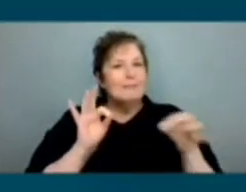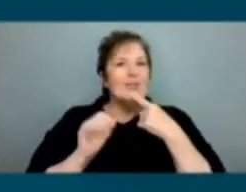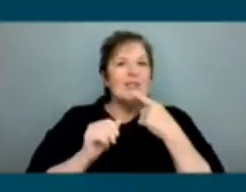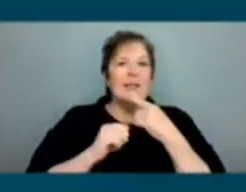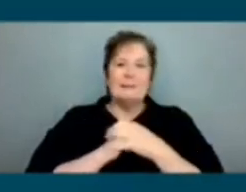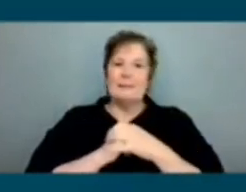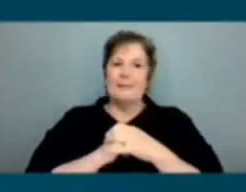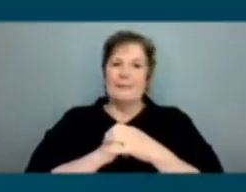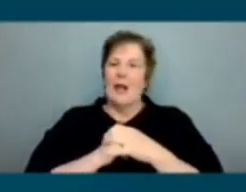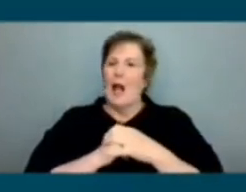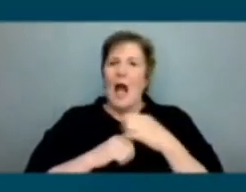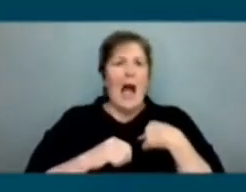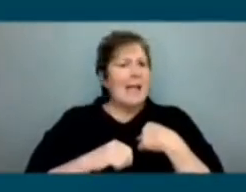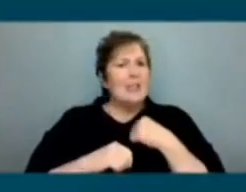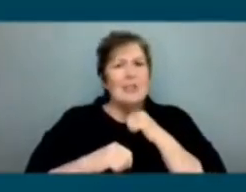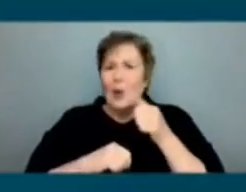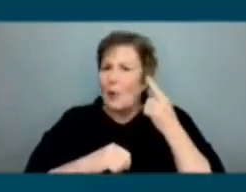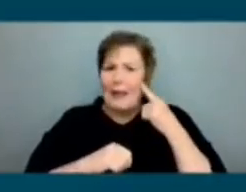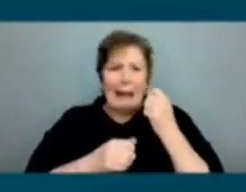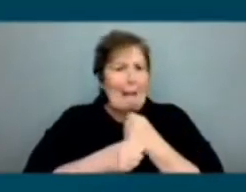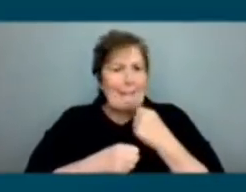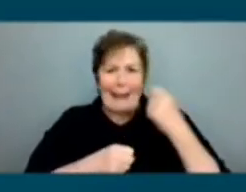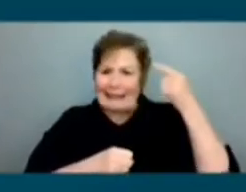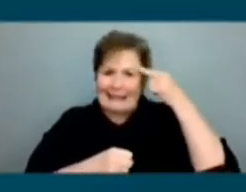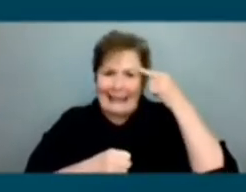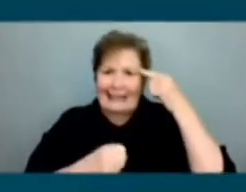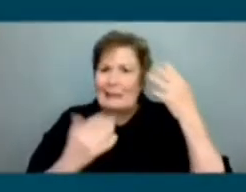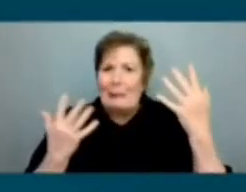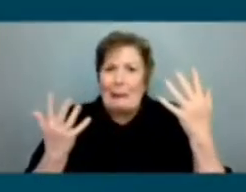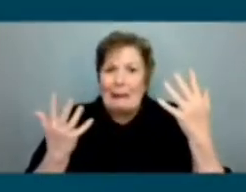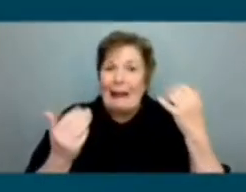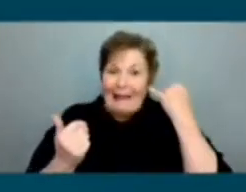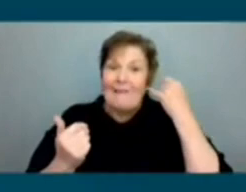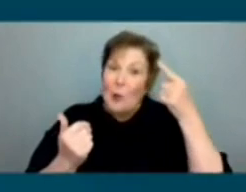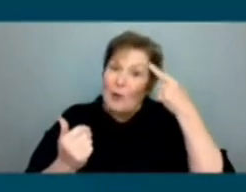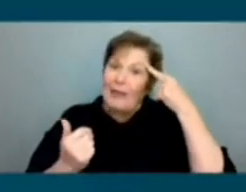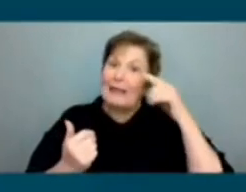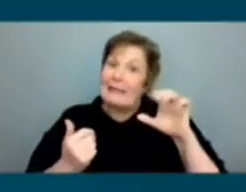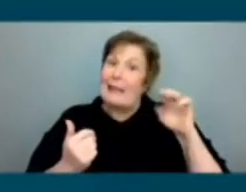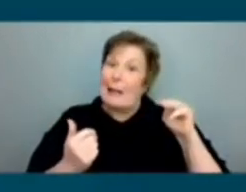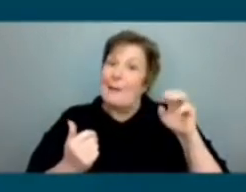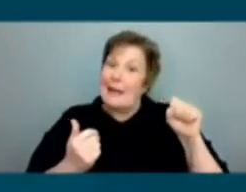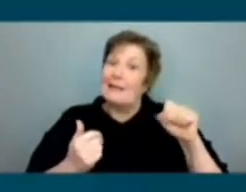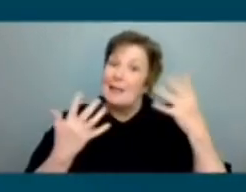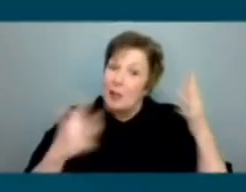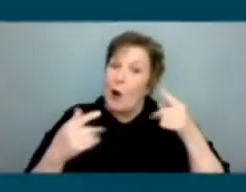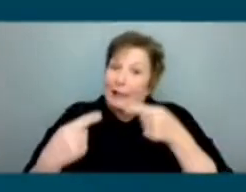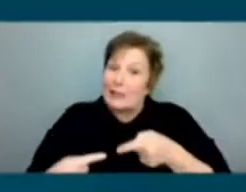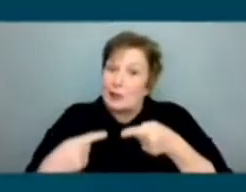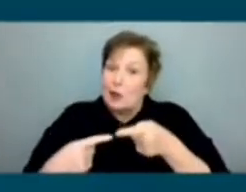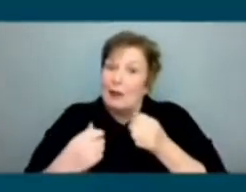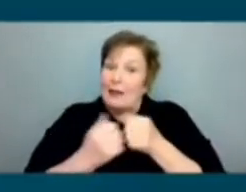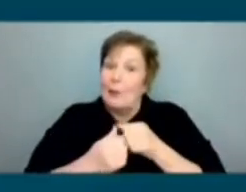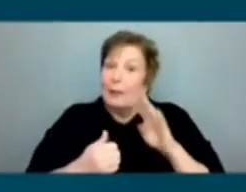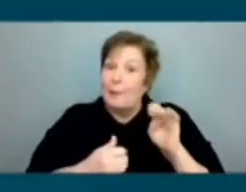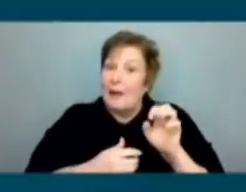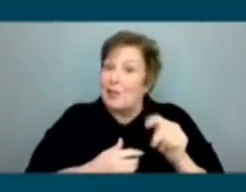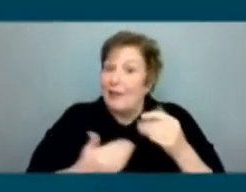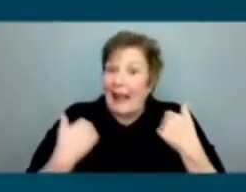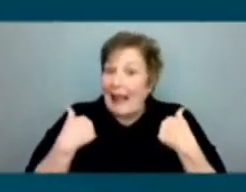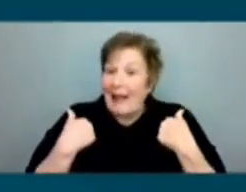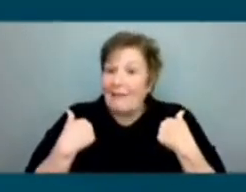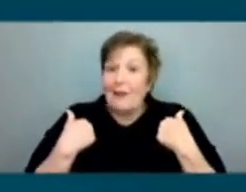"I just don't think it makes sense. Because if you think that CMS is already struggling on the budget that they have, what makes you think